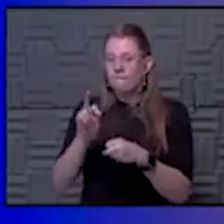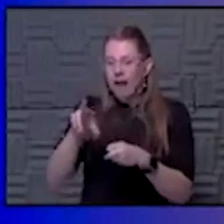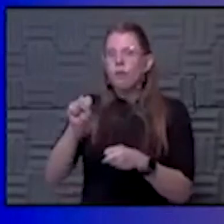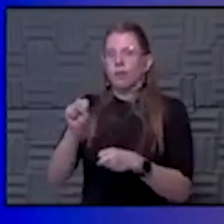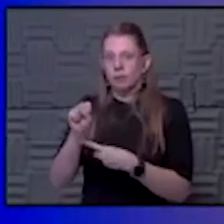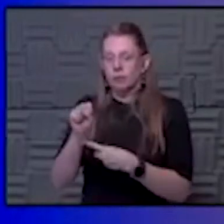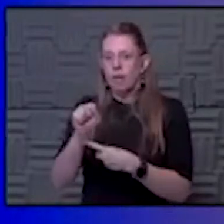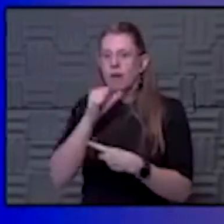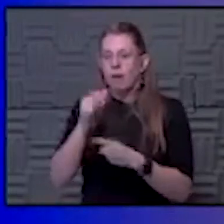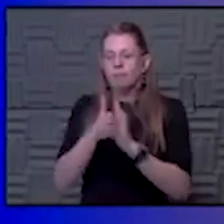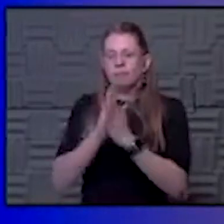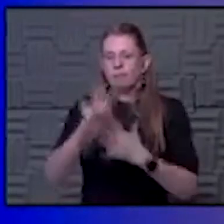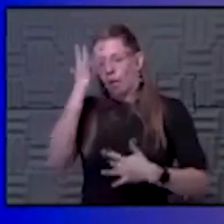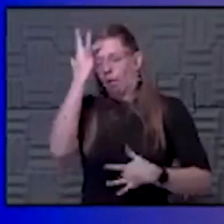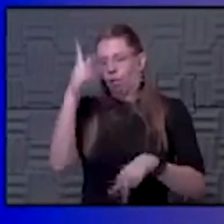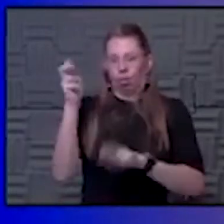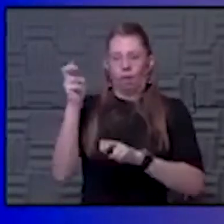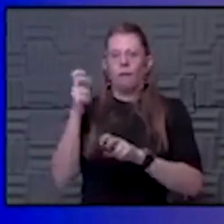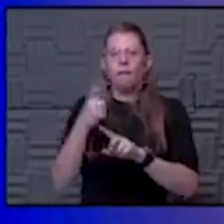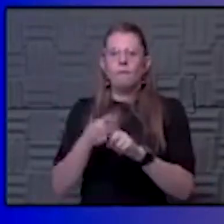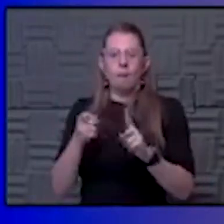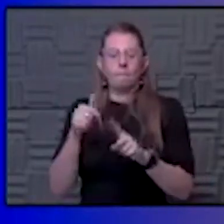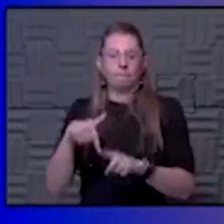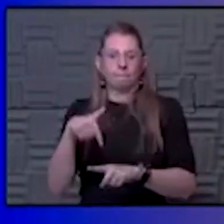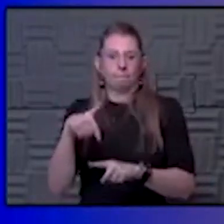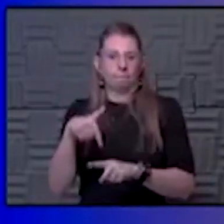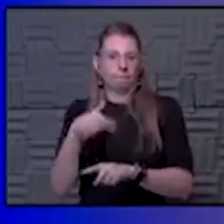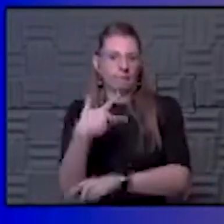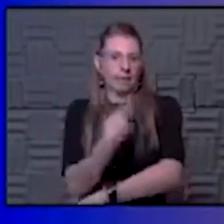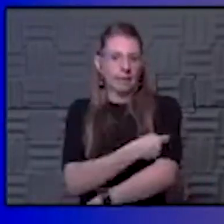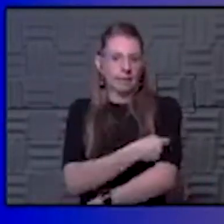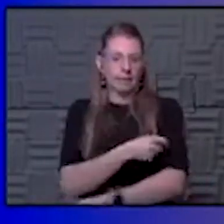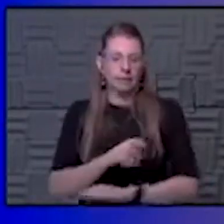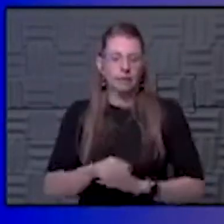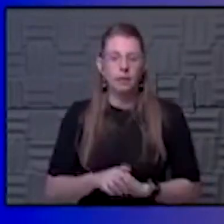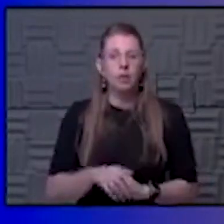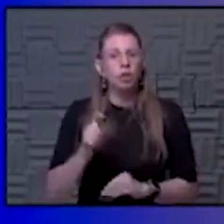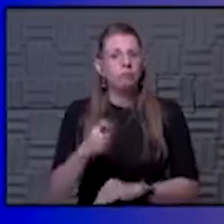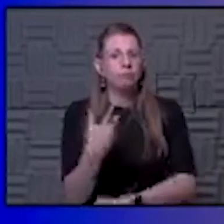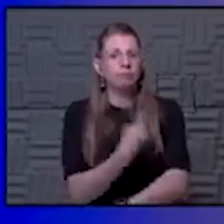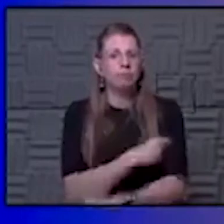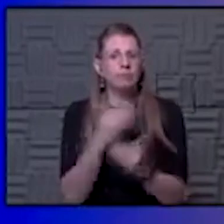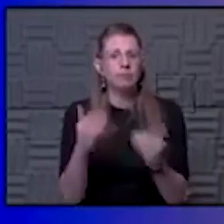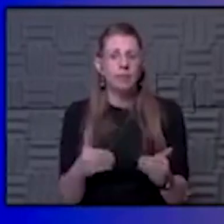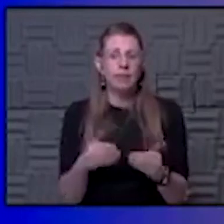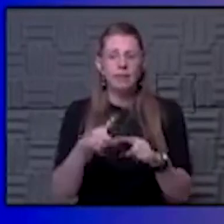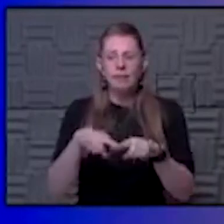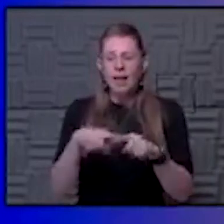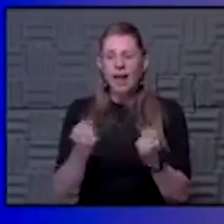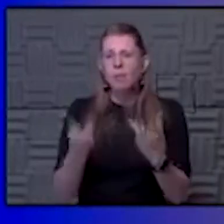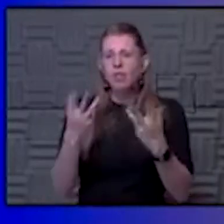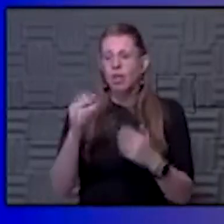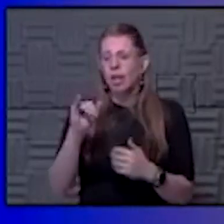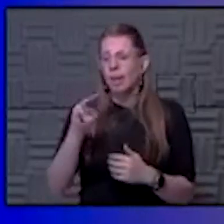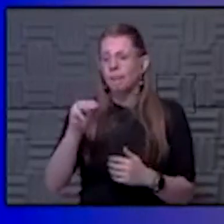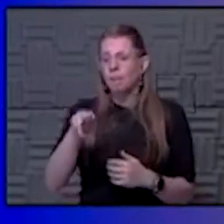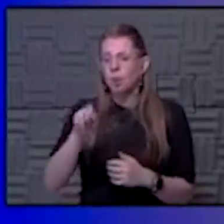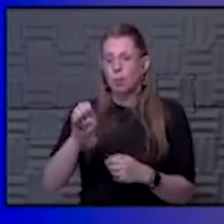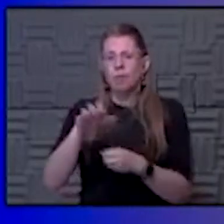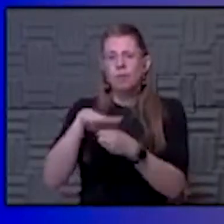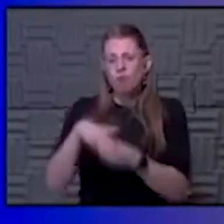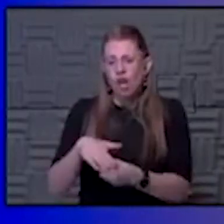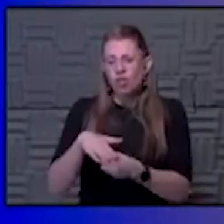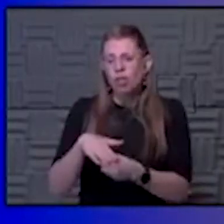from this vaccine. You should take it. The big question is, depending on how much immune suppression you are on and what immune suppression you're